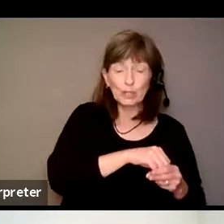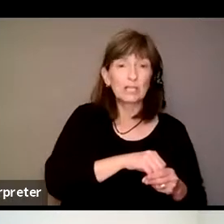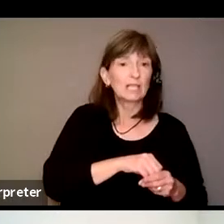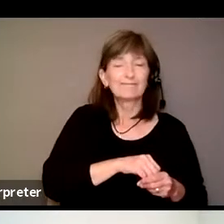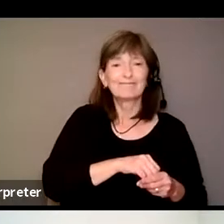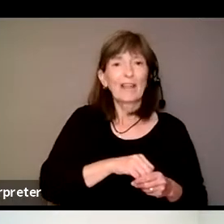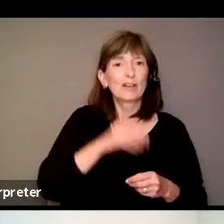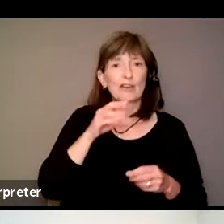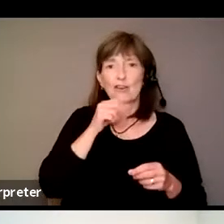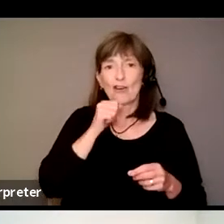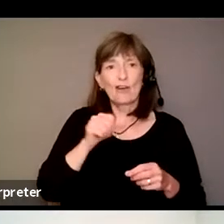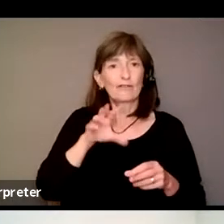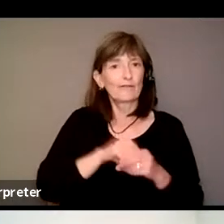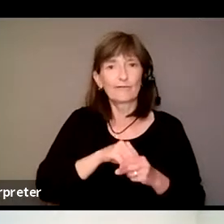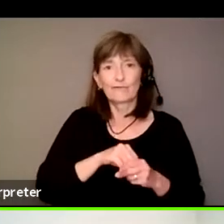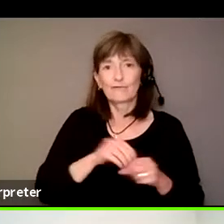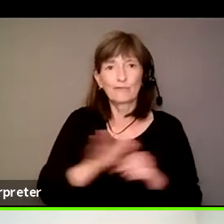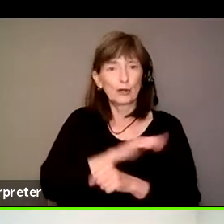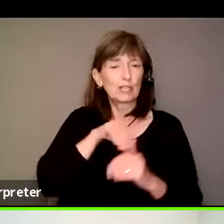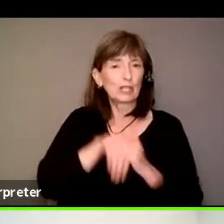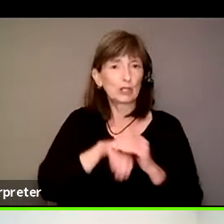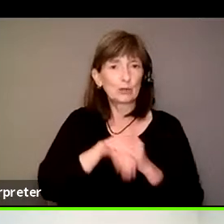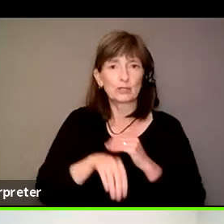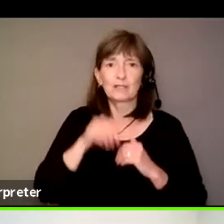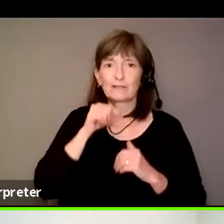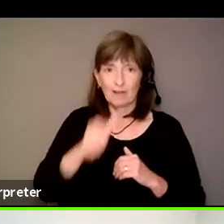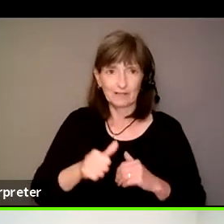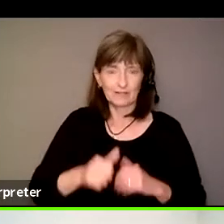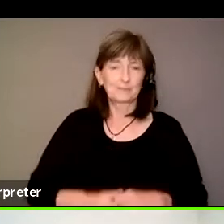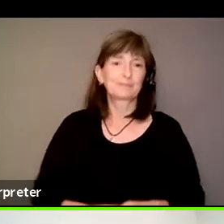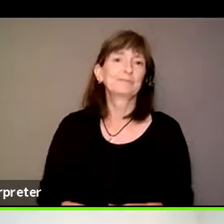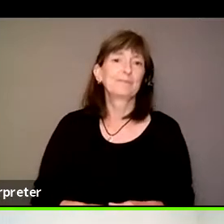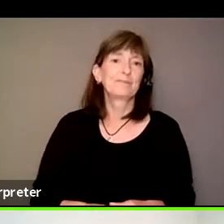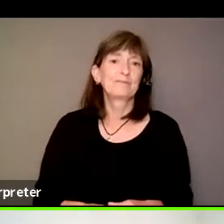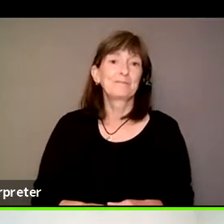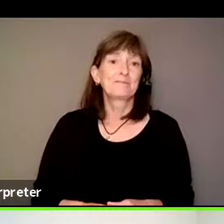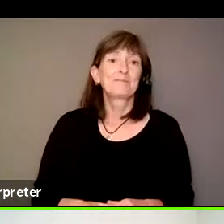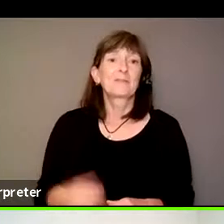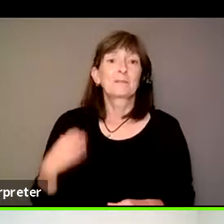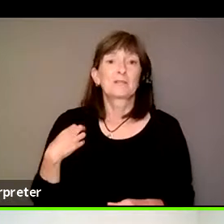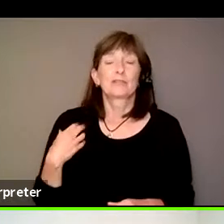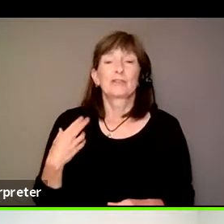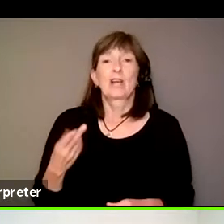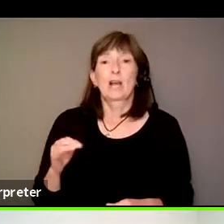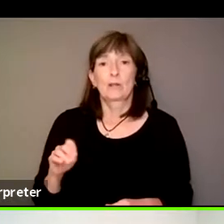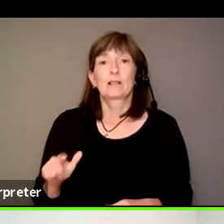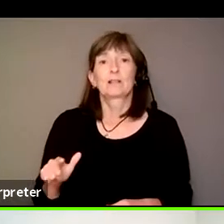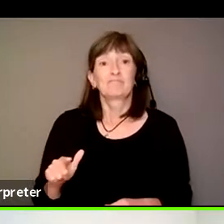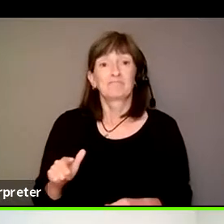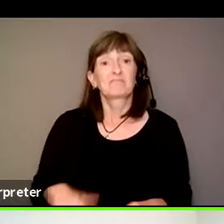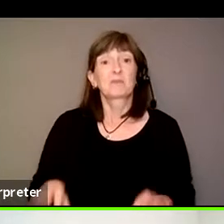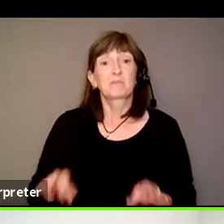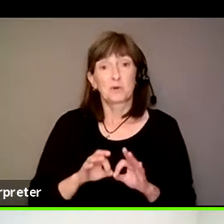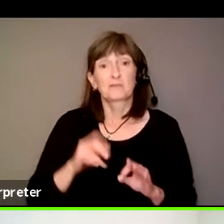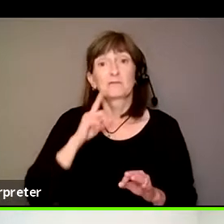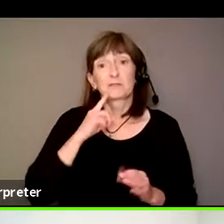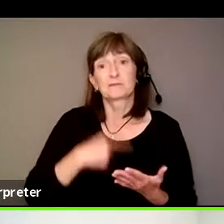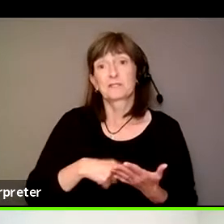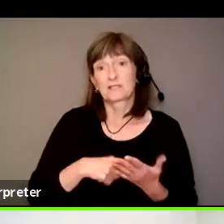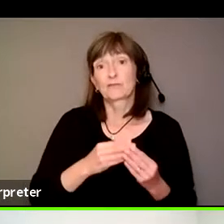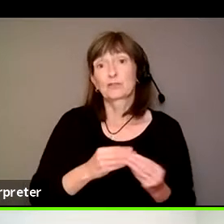adequate representation at that table. Certainly important to have that included in the solution to many of these problems.